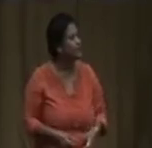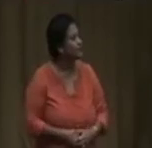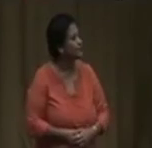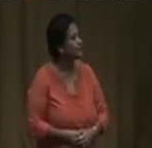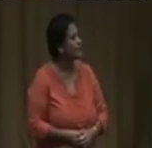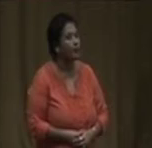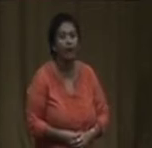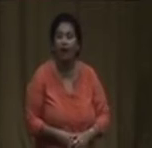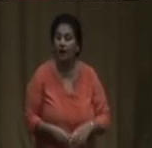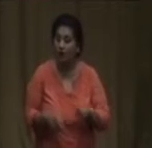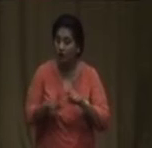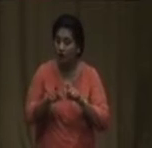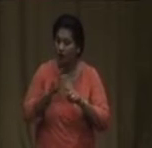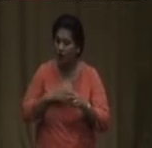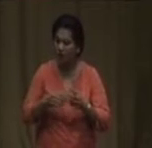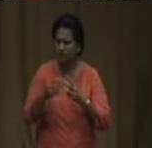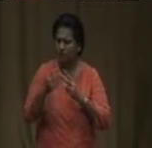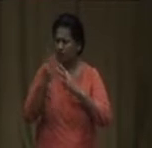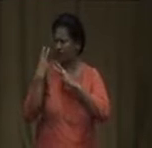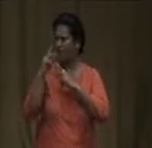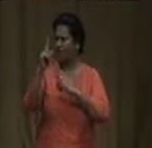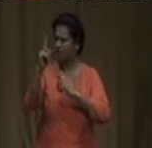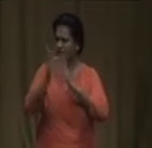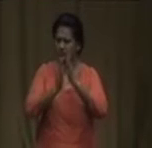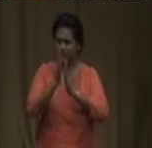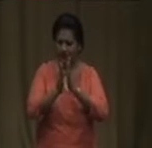I'd also like to reflect on an interesting story.